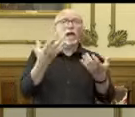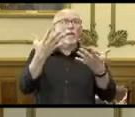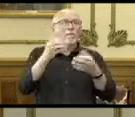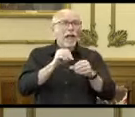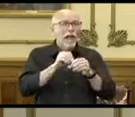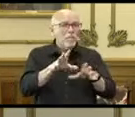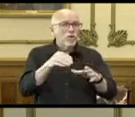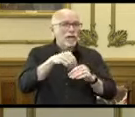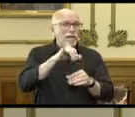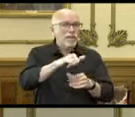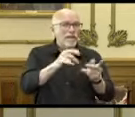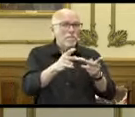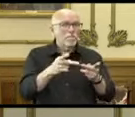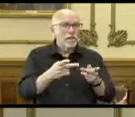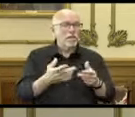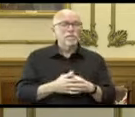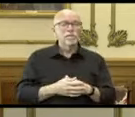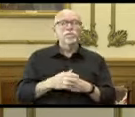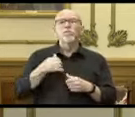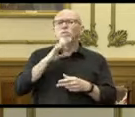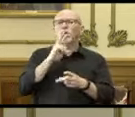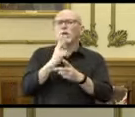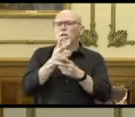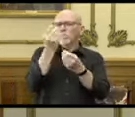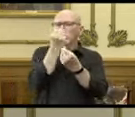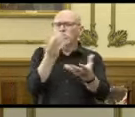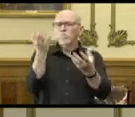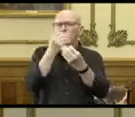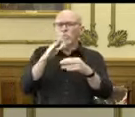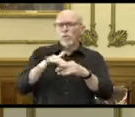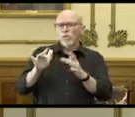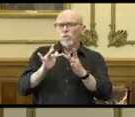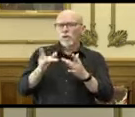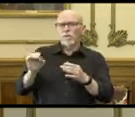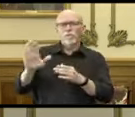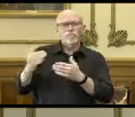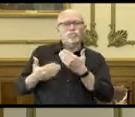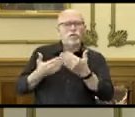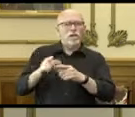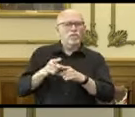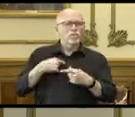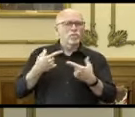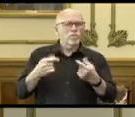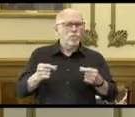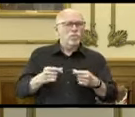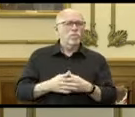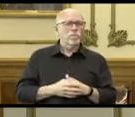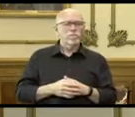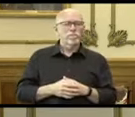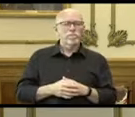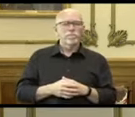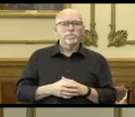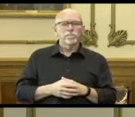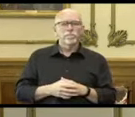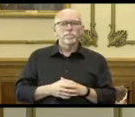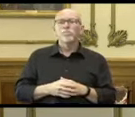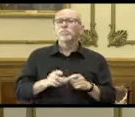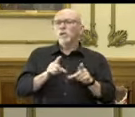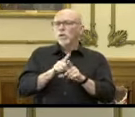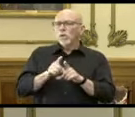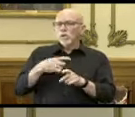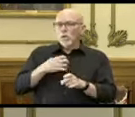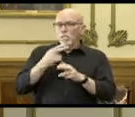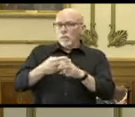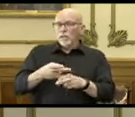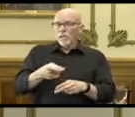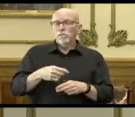individual facilities. We will keep you updated on the dashboard and its progress as we go along. I should mention also that the data